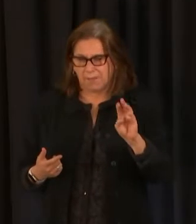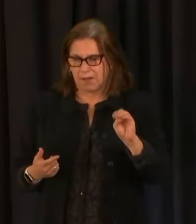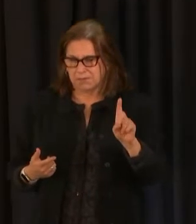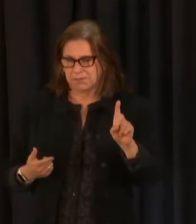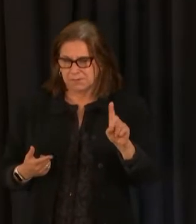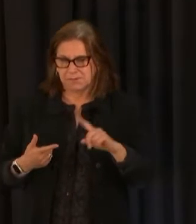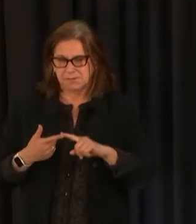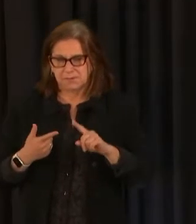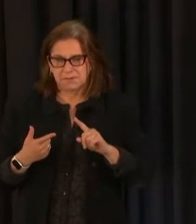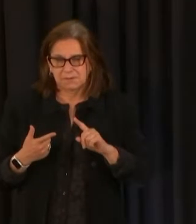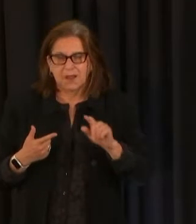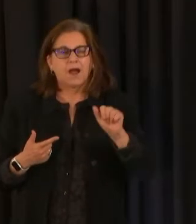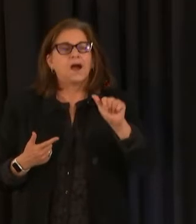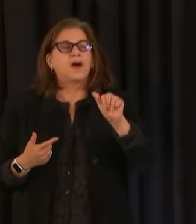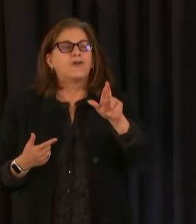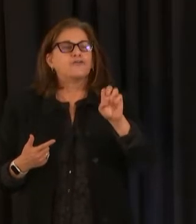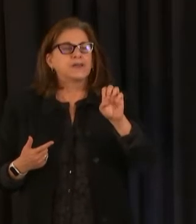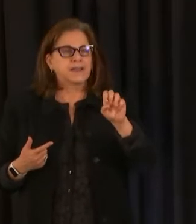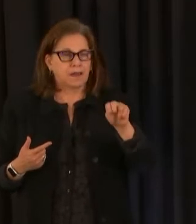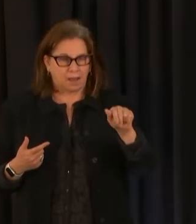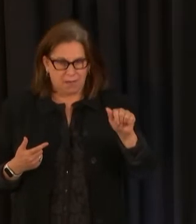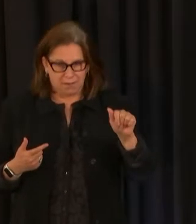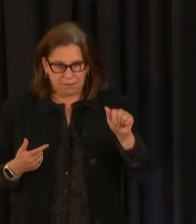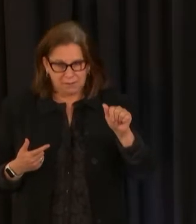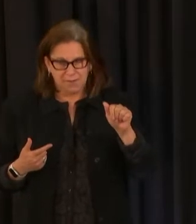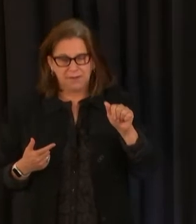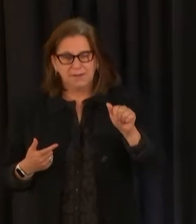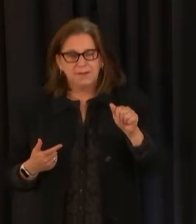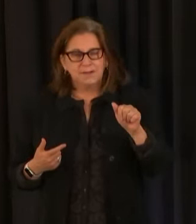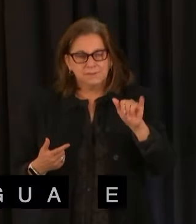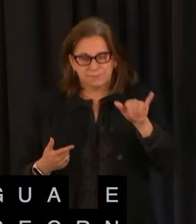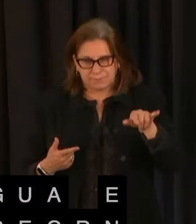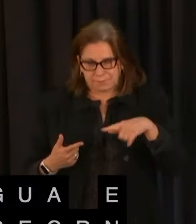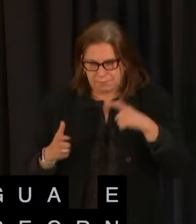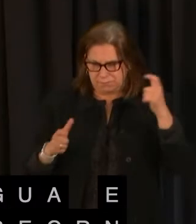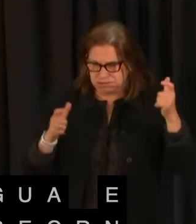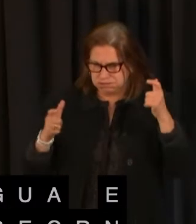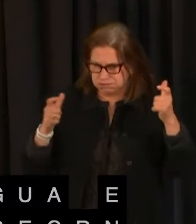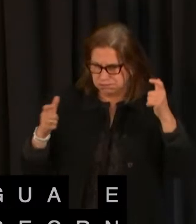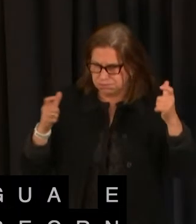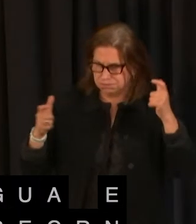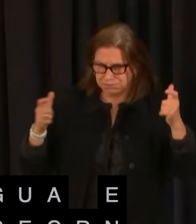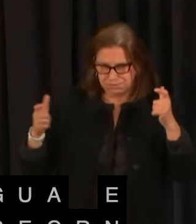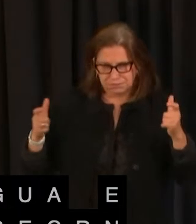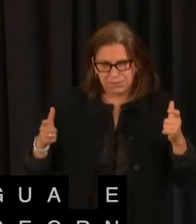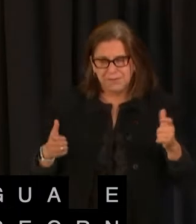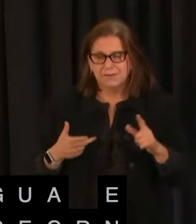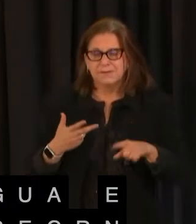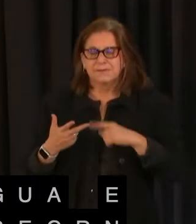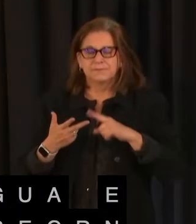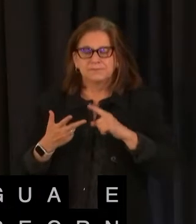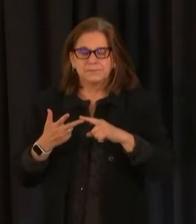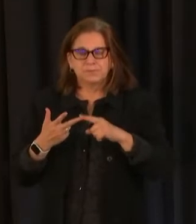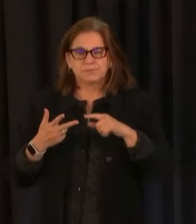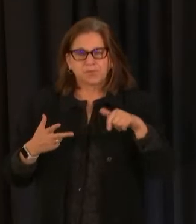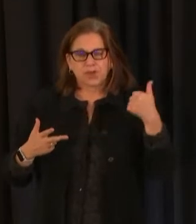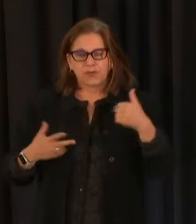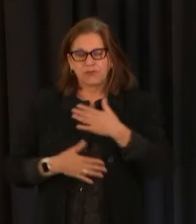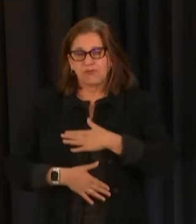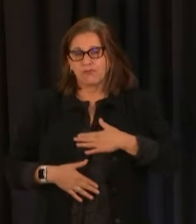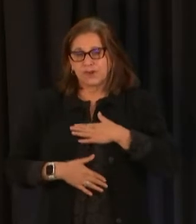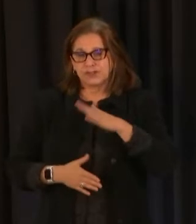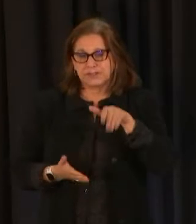Stage, Rosedale Recreation Center, Kenilworth Recreation Center, Bald Eagle